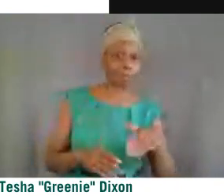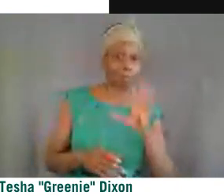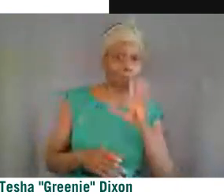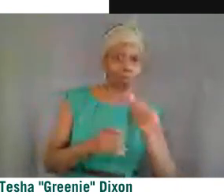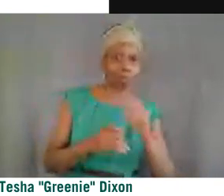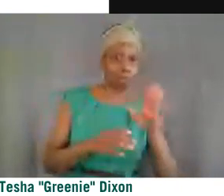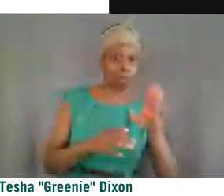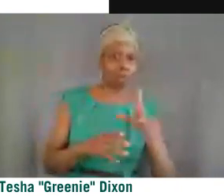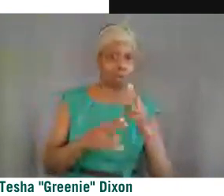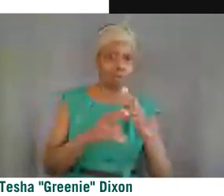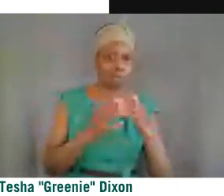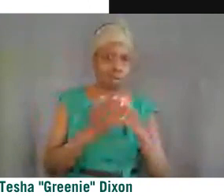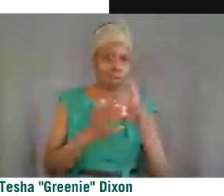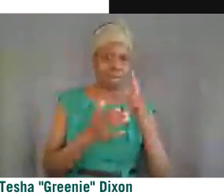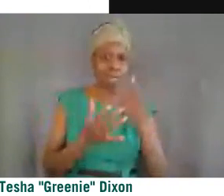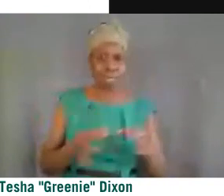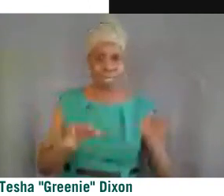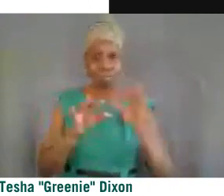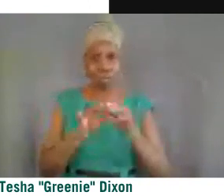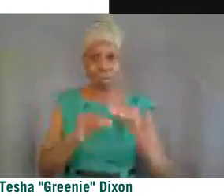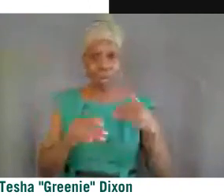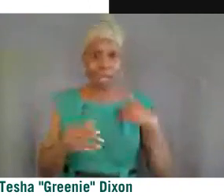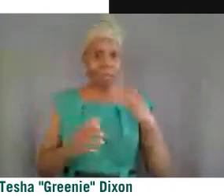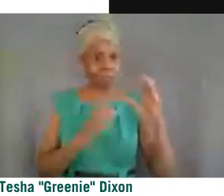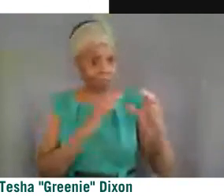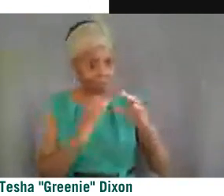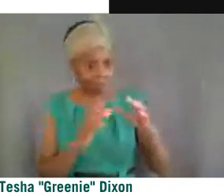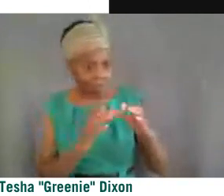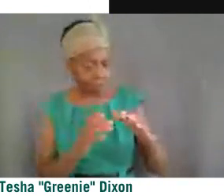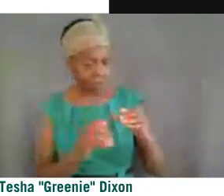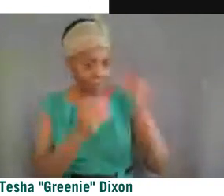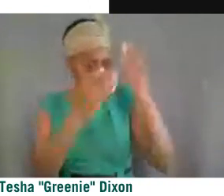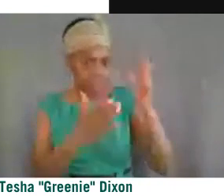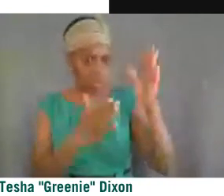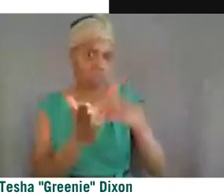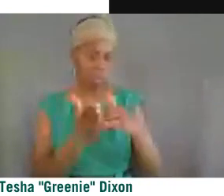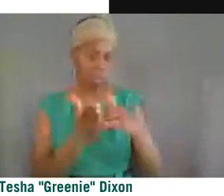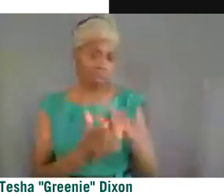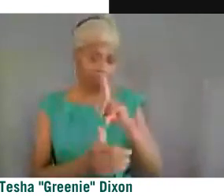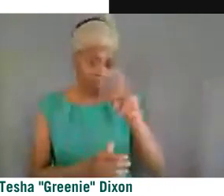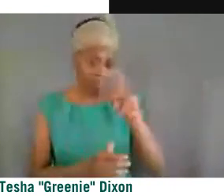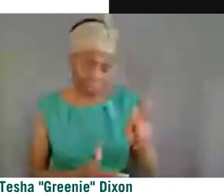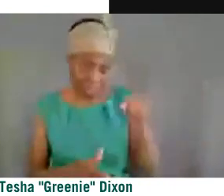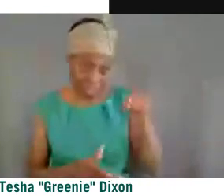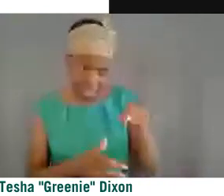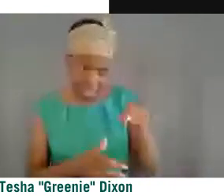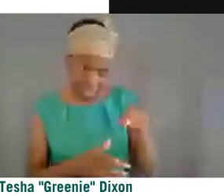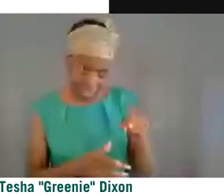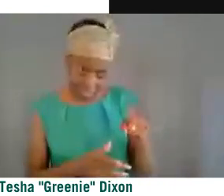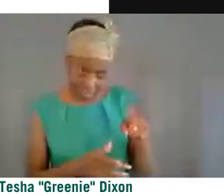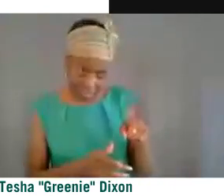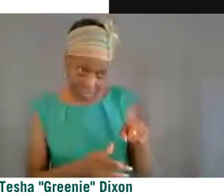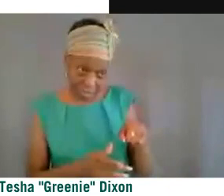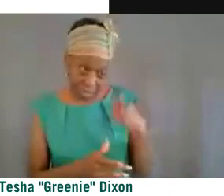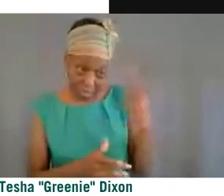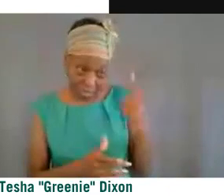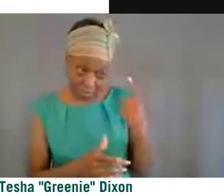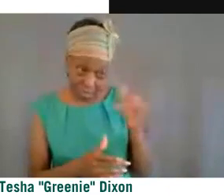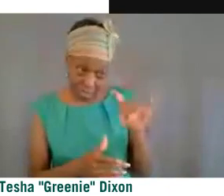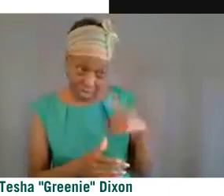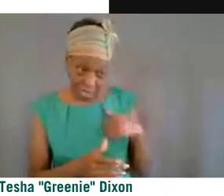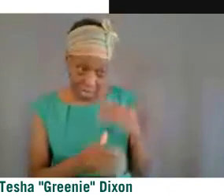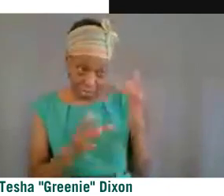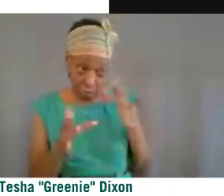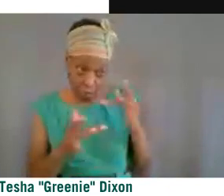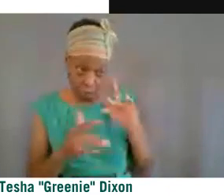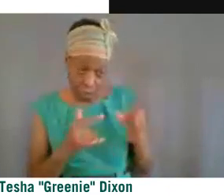I think it's always really important to have these conversations and ask them, is this something that I should be concerned